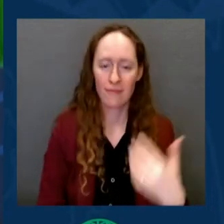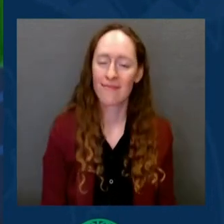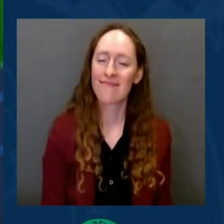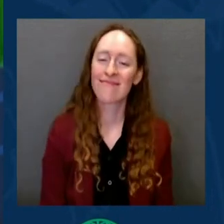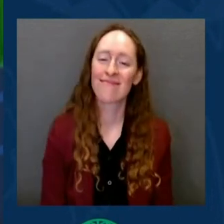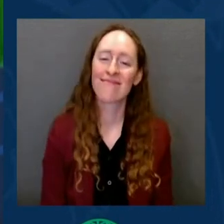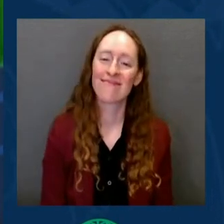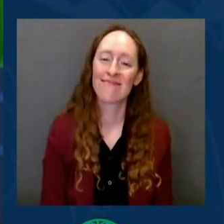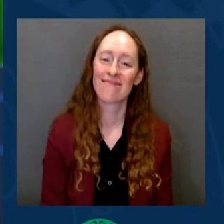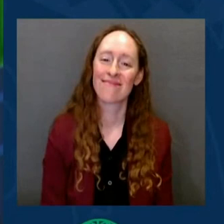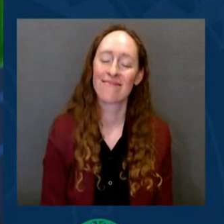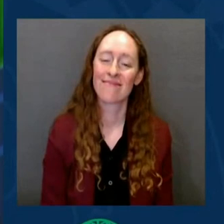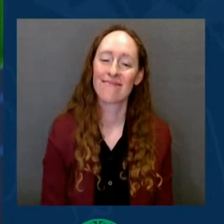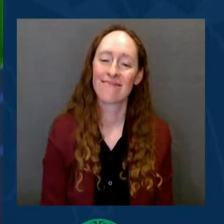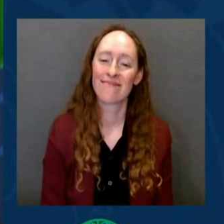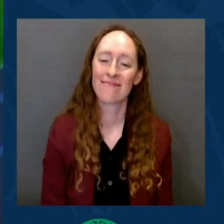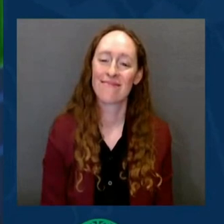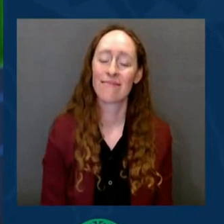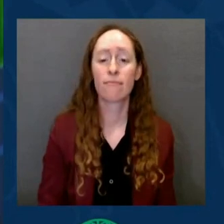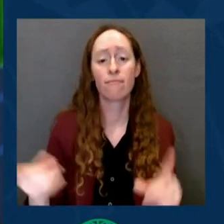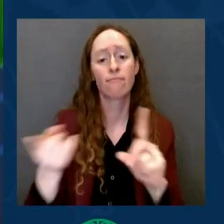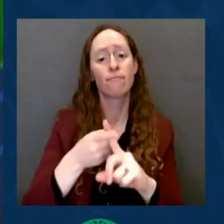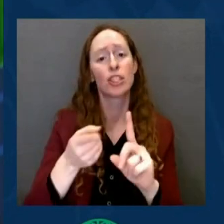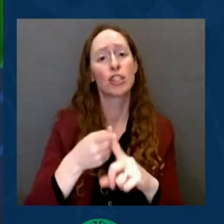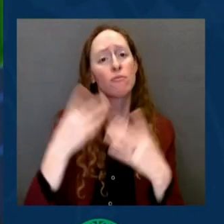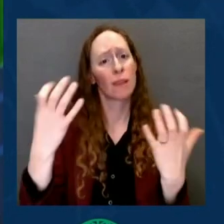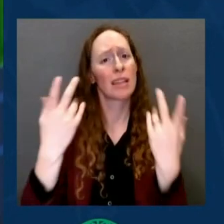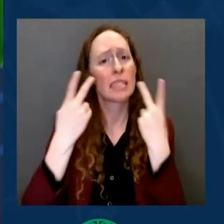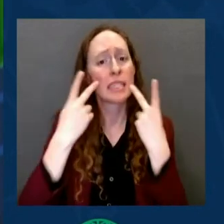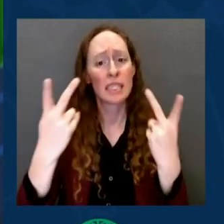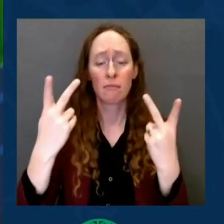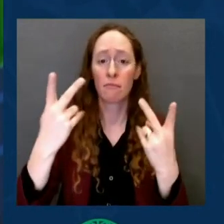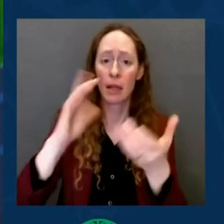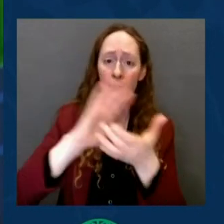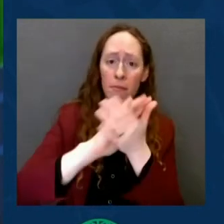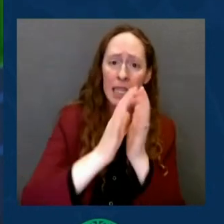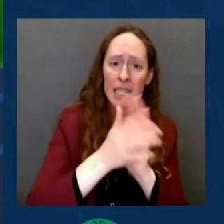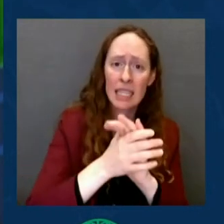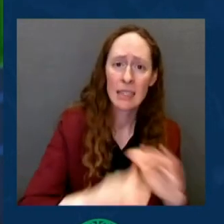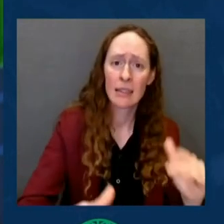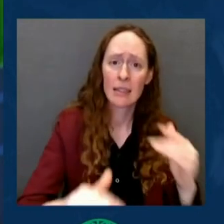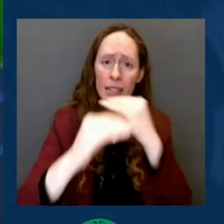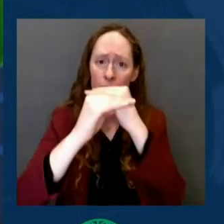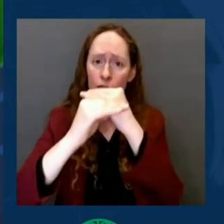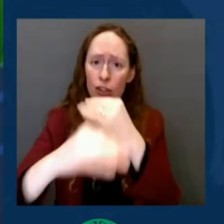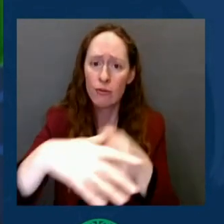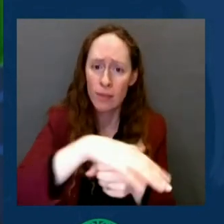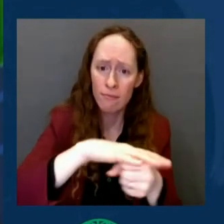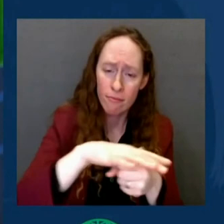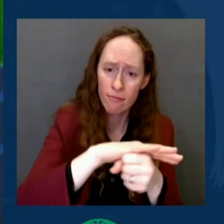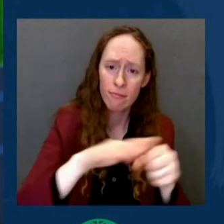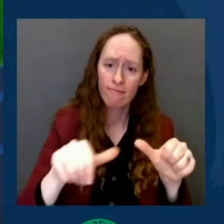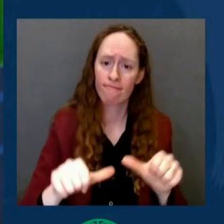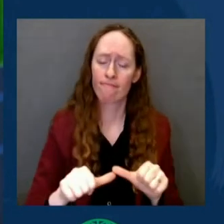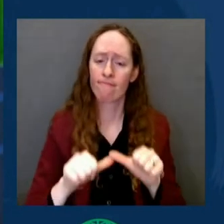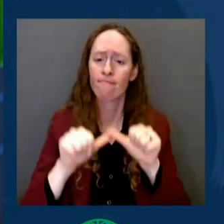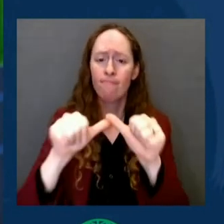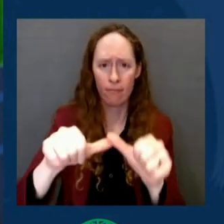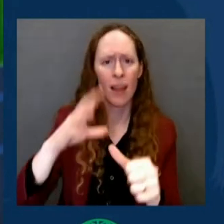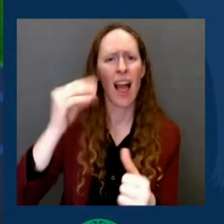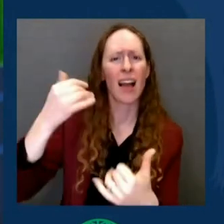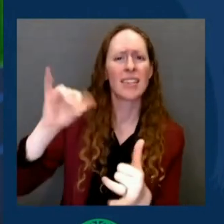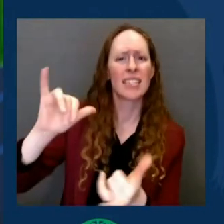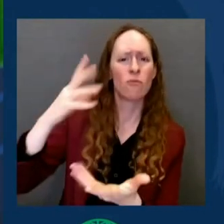peace, security, and the fight against terrorism in Africa. We wish for the